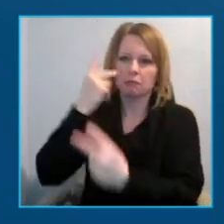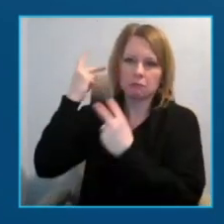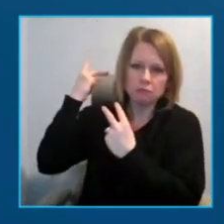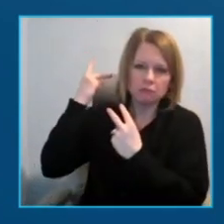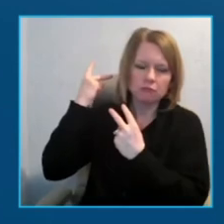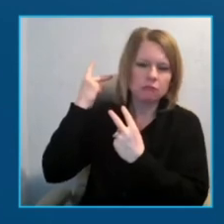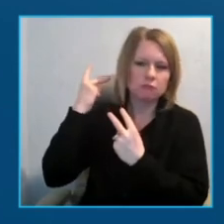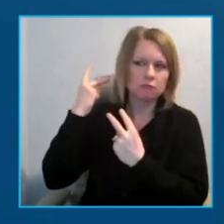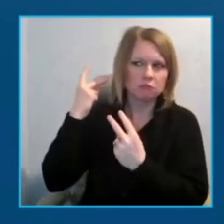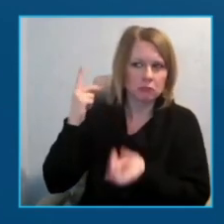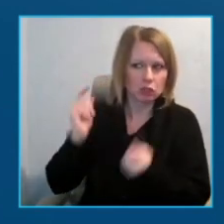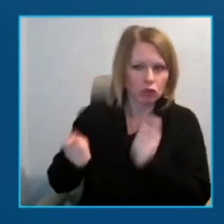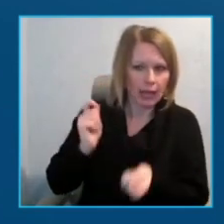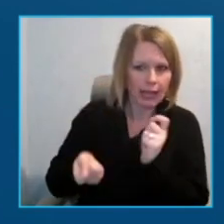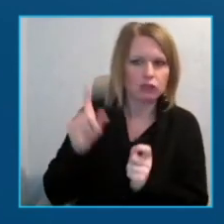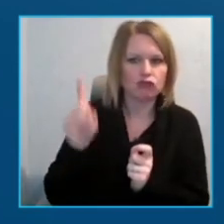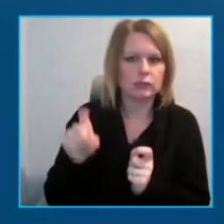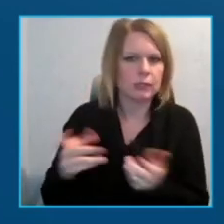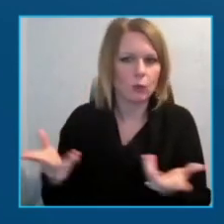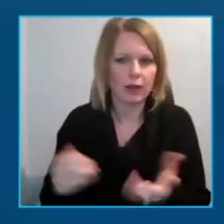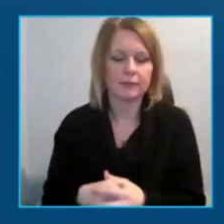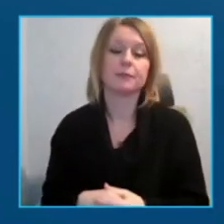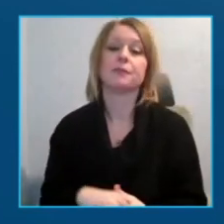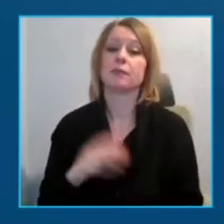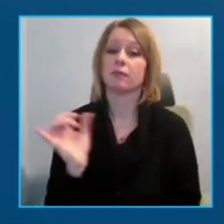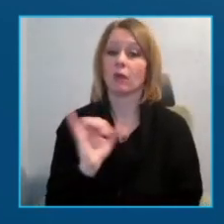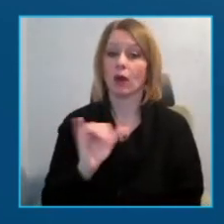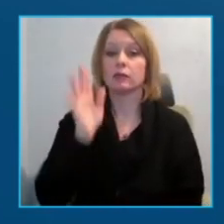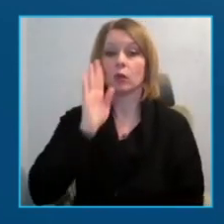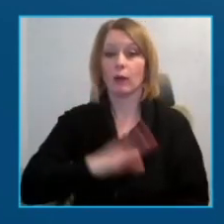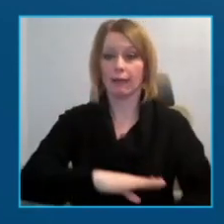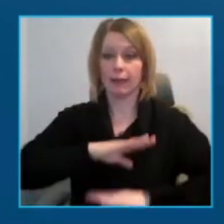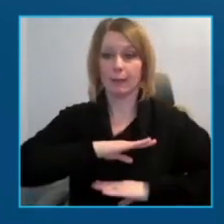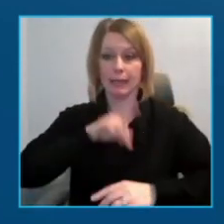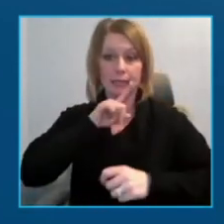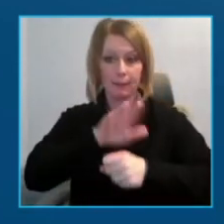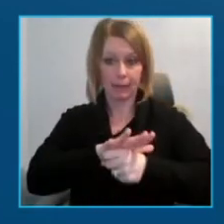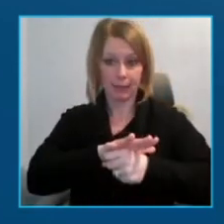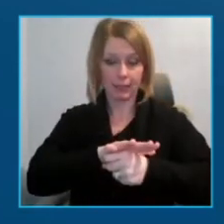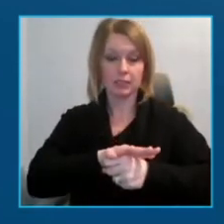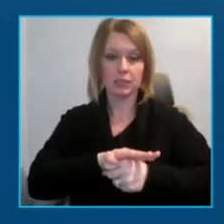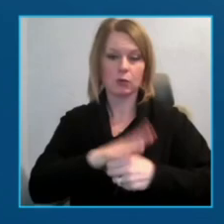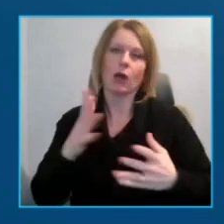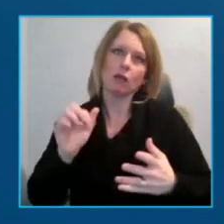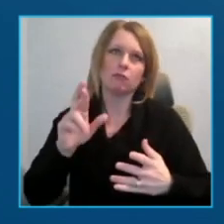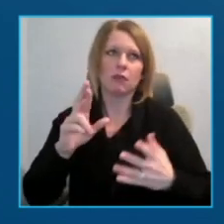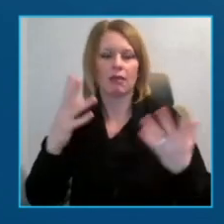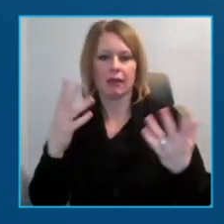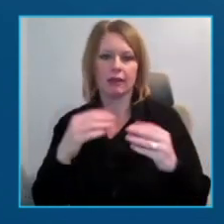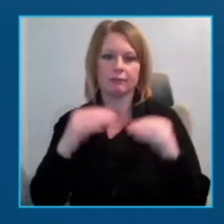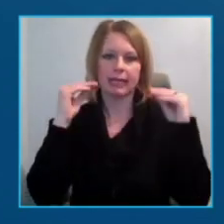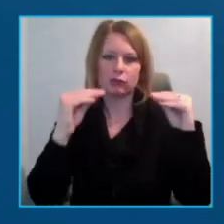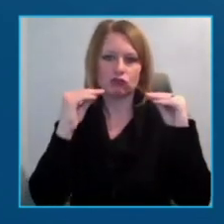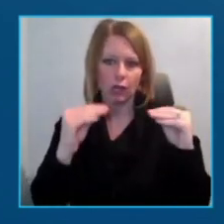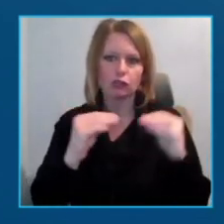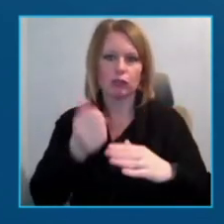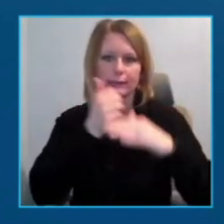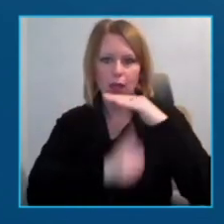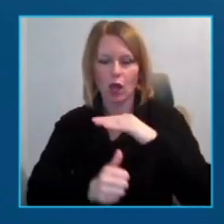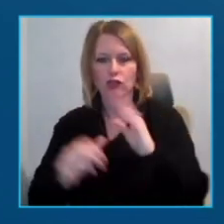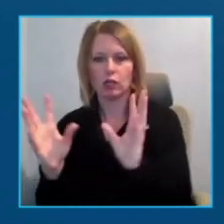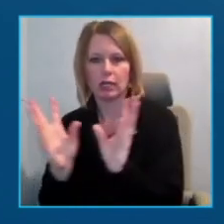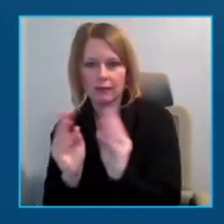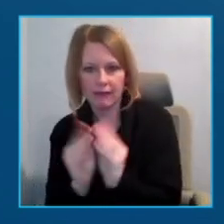And we will also meet our commitment or our instructions under the convention